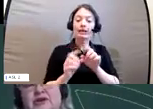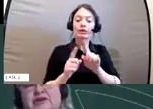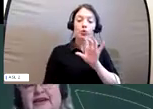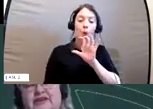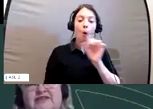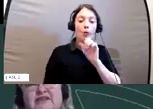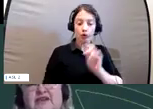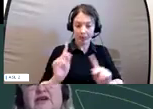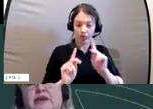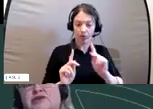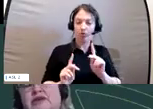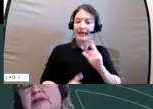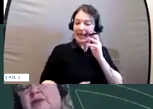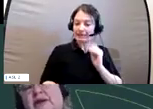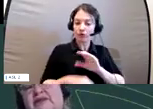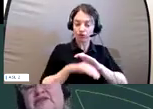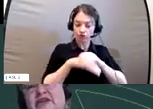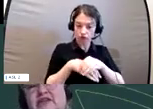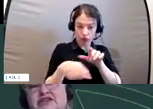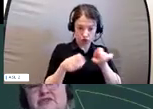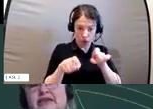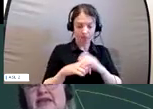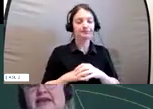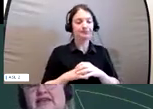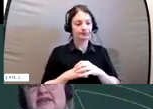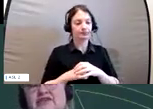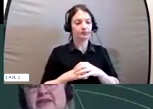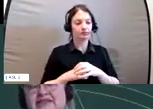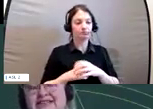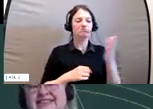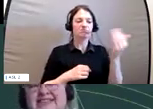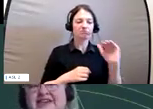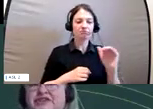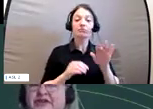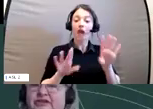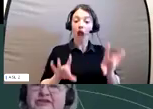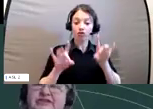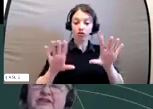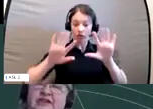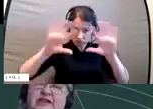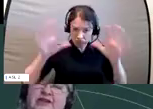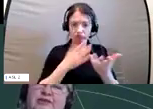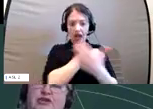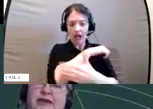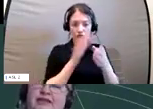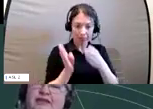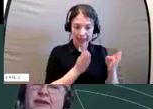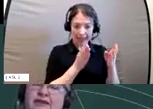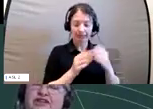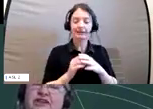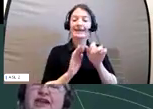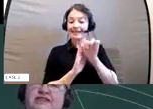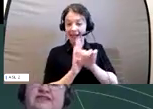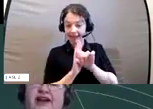coercive control and older adults. We're going to talk a little bit about the Australian National Plan and the state and territory laws. We'll talk